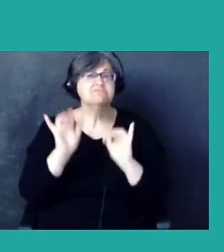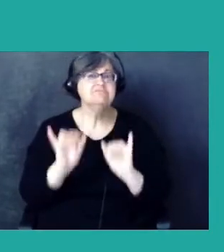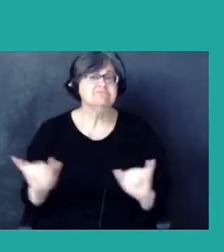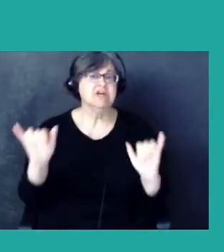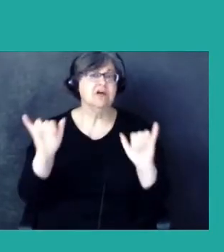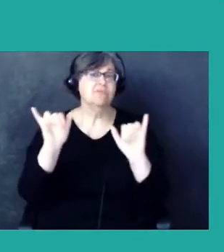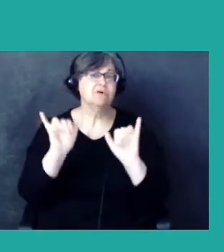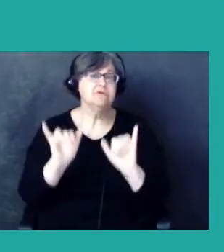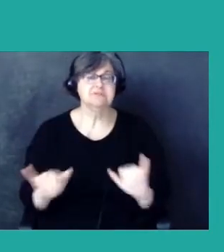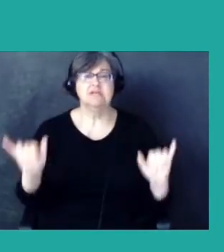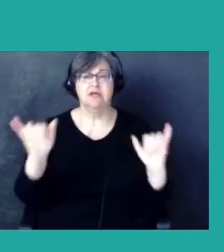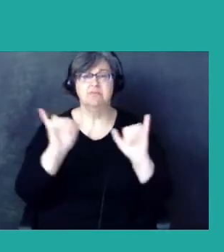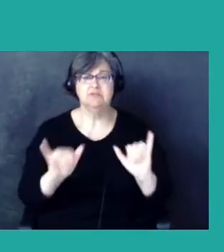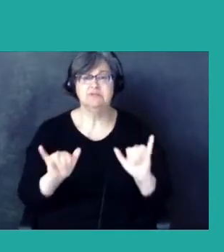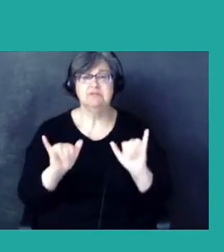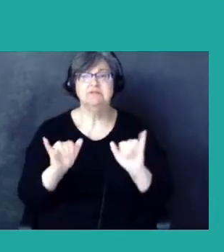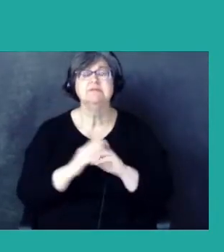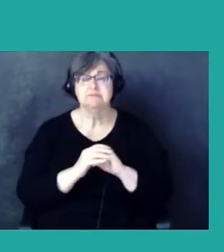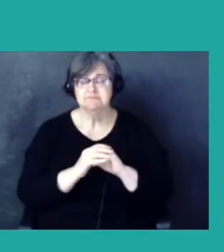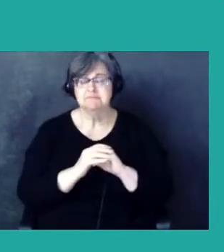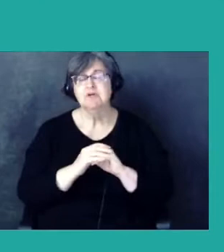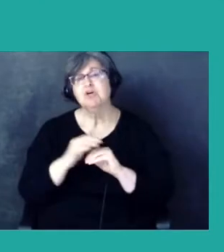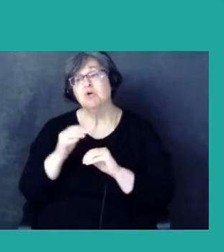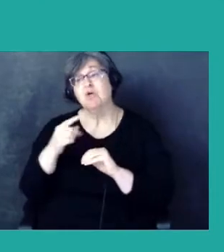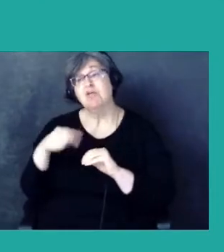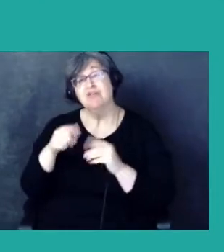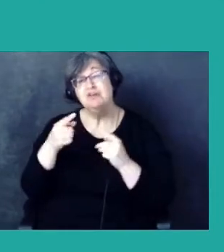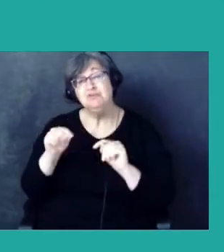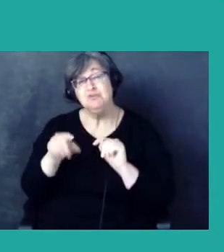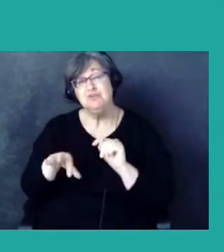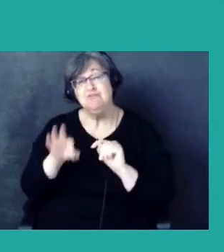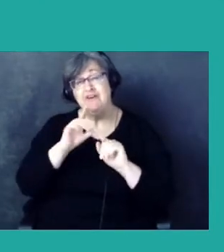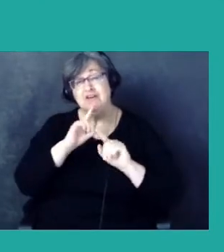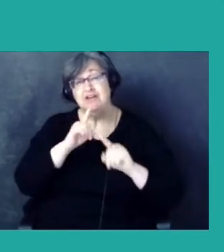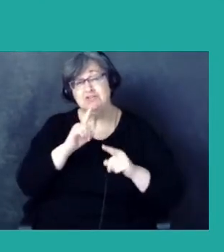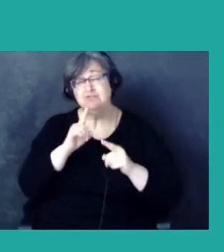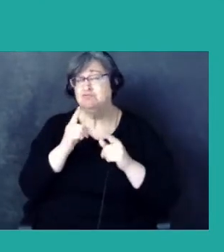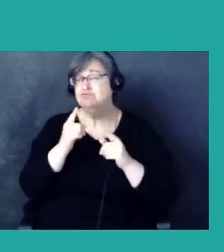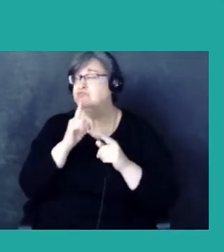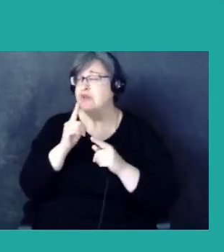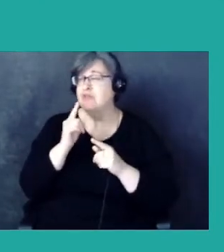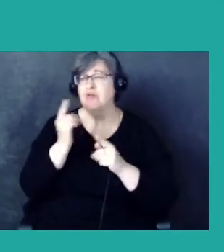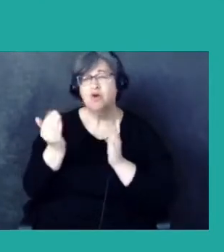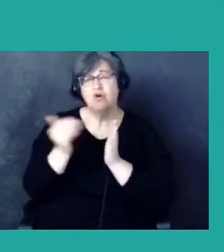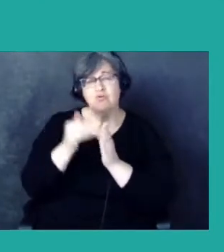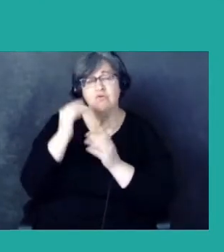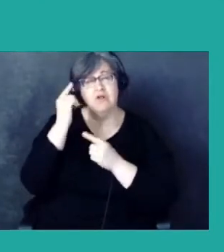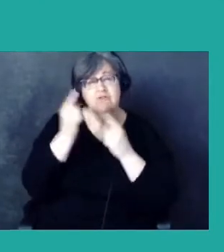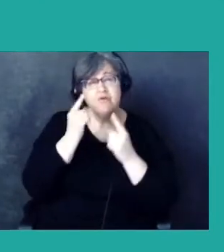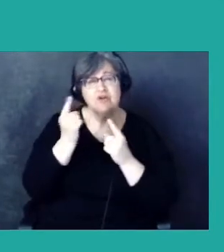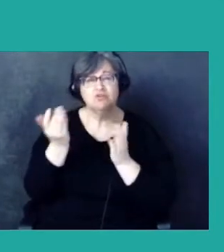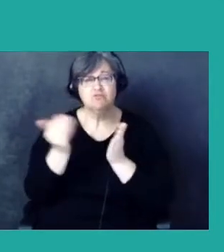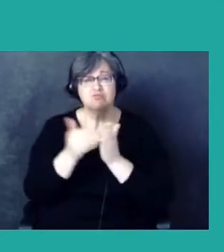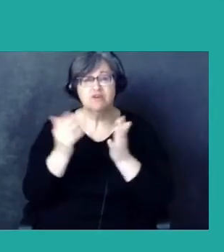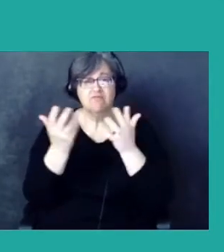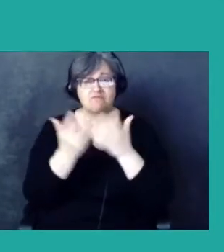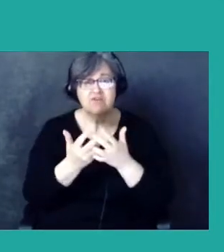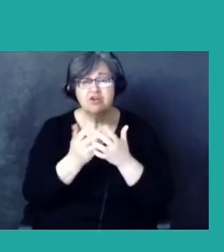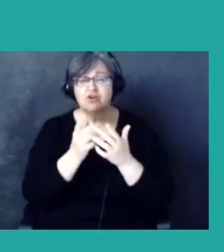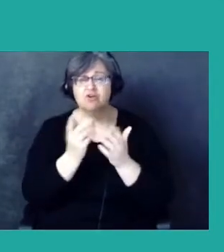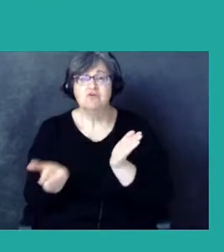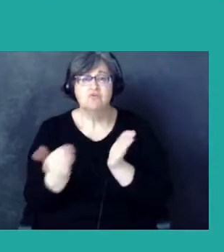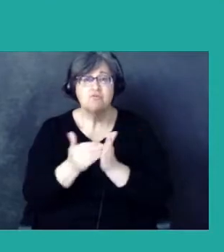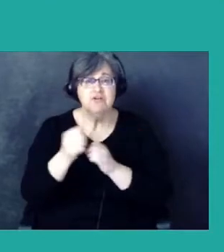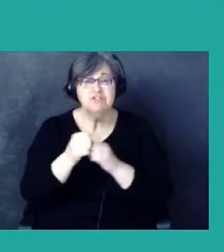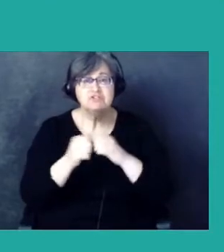And the important thing is that they are trying to find answers to rethink, refit, and restructure the existing